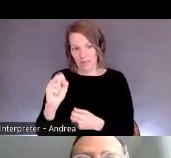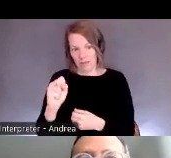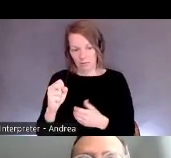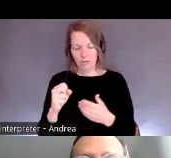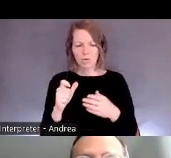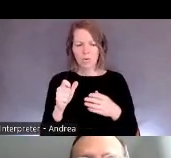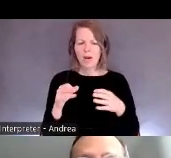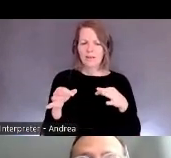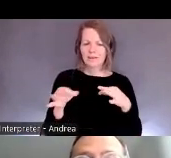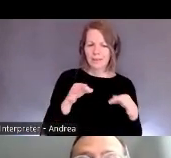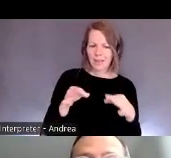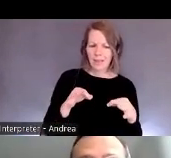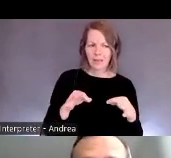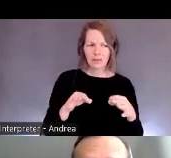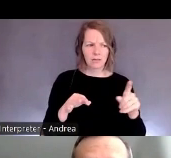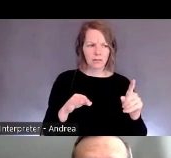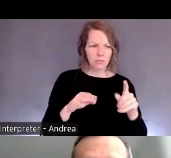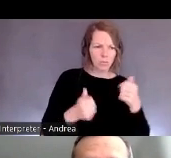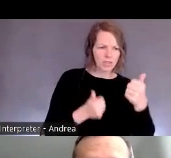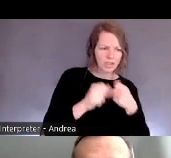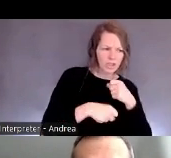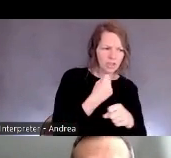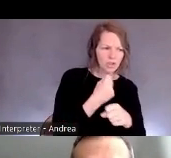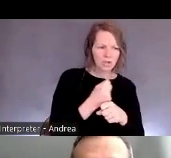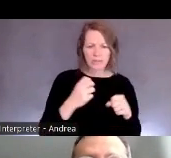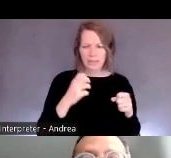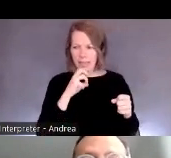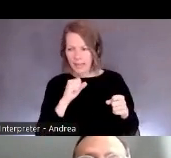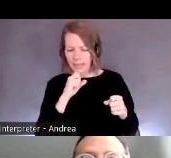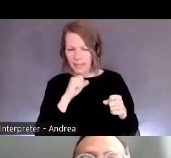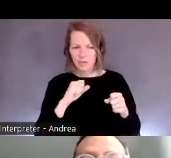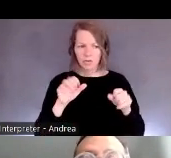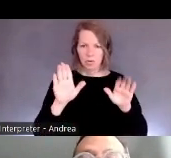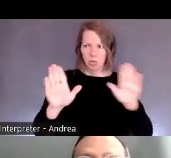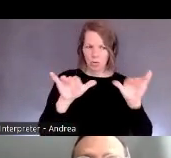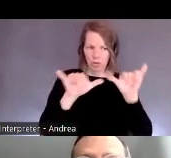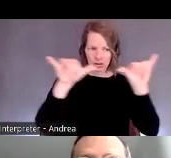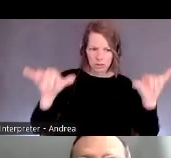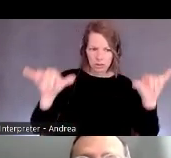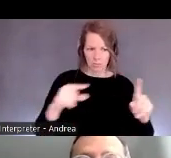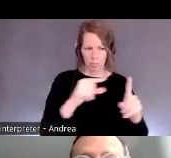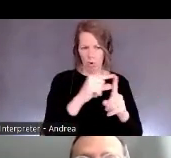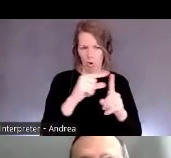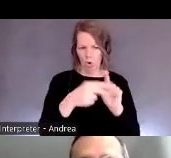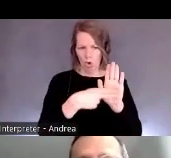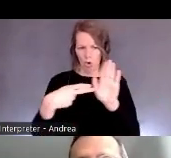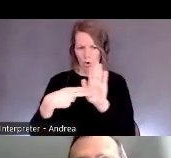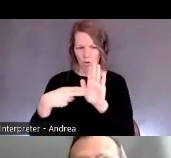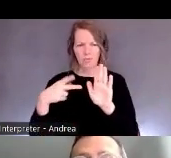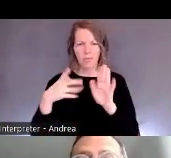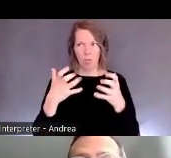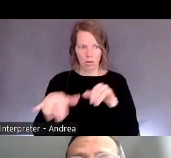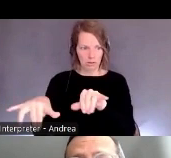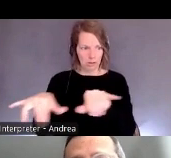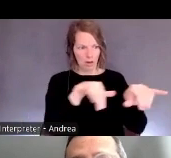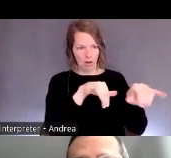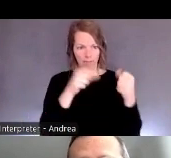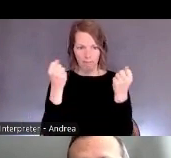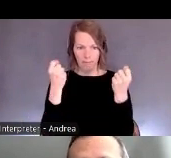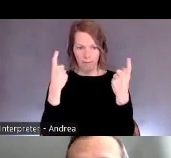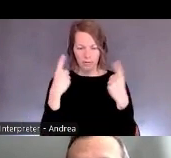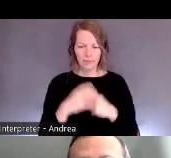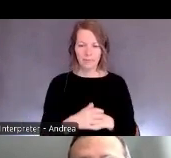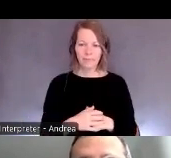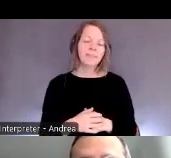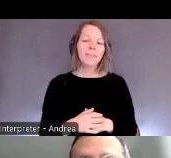explaining the terminology and explaining the system in a way that everybody will understand. We have